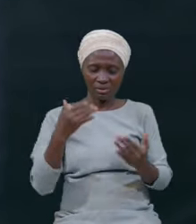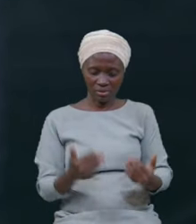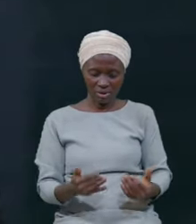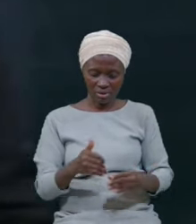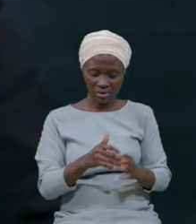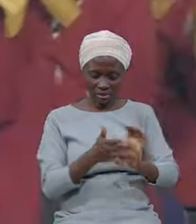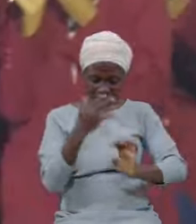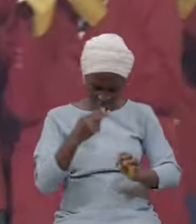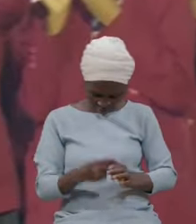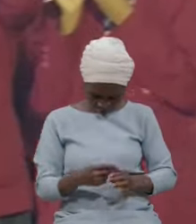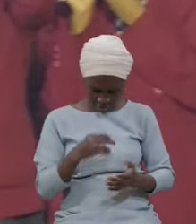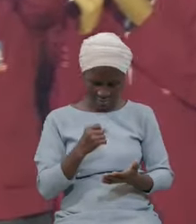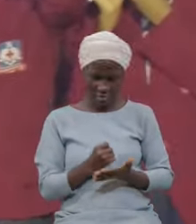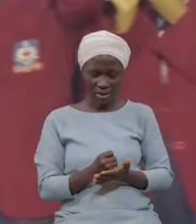Amen.